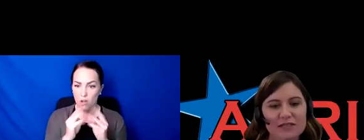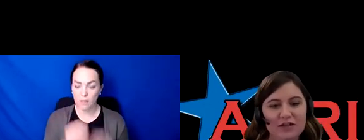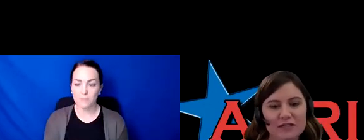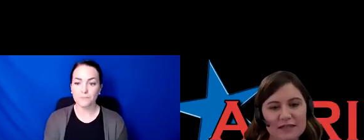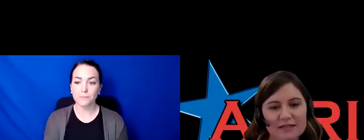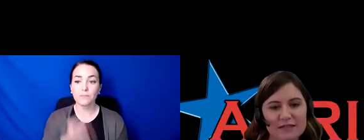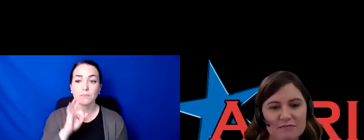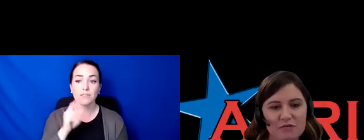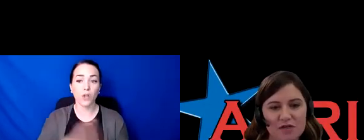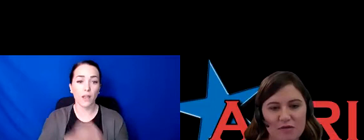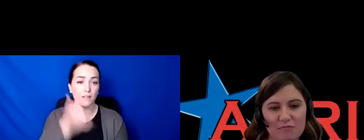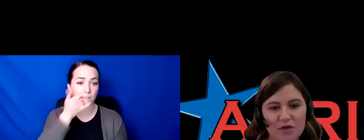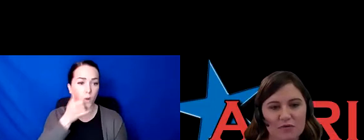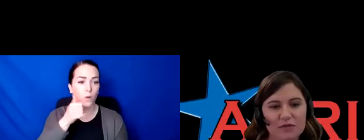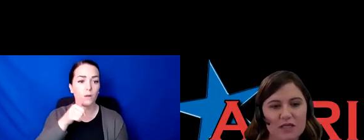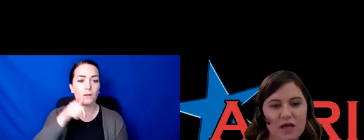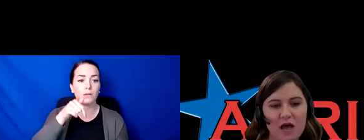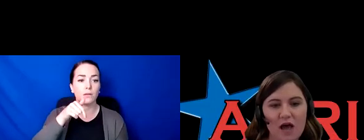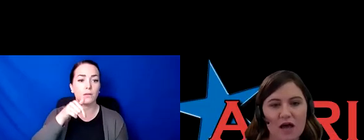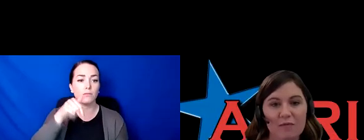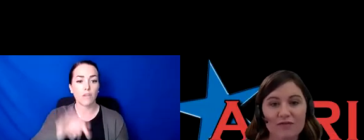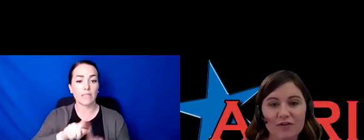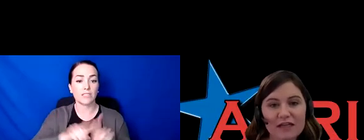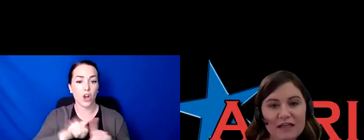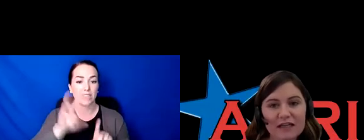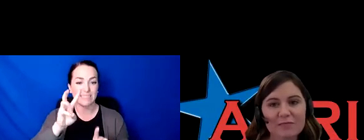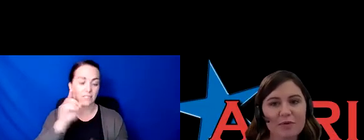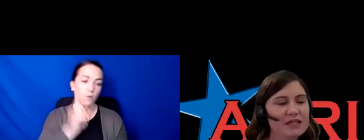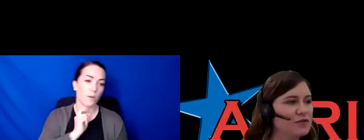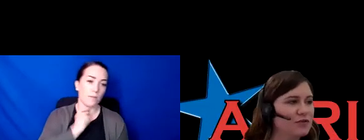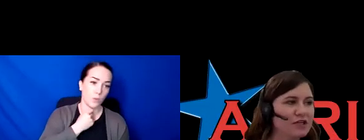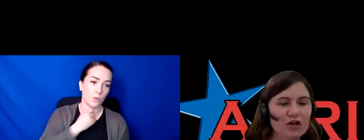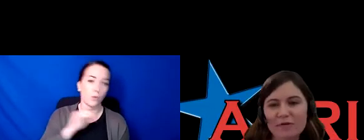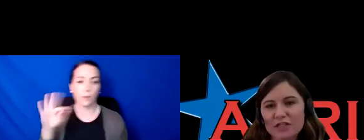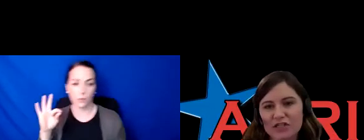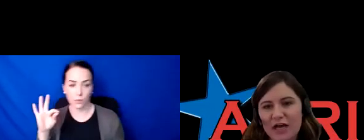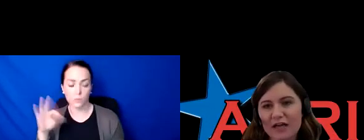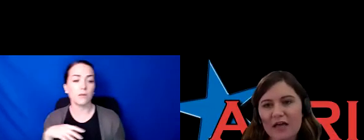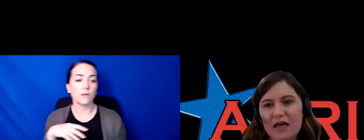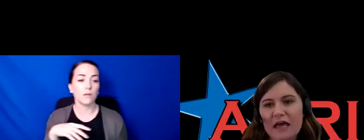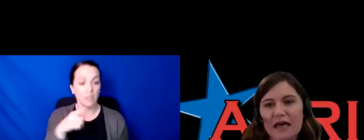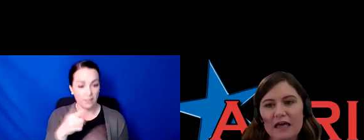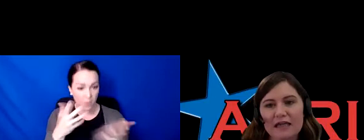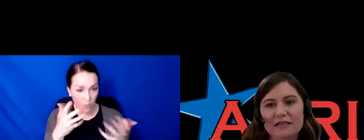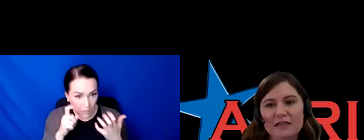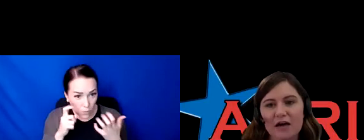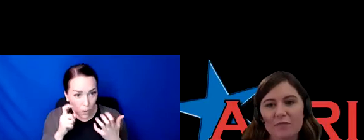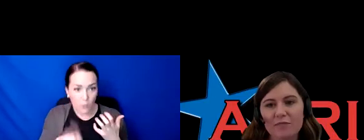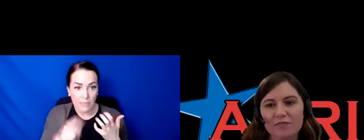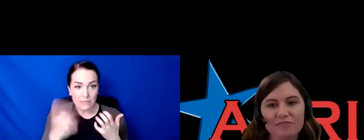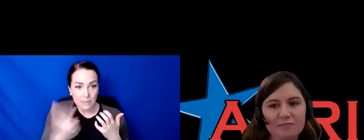that you press *6 to mute and unmute. And if you need anything, please feel free to drop into the chat